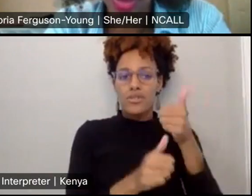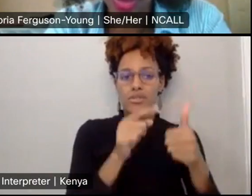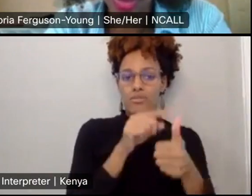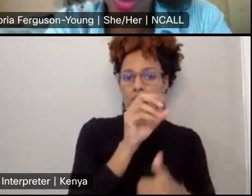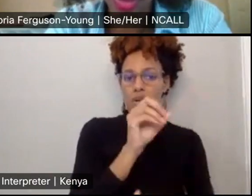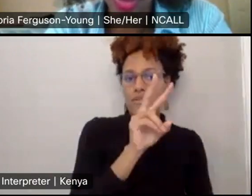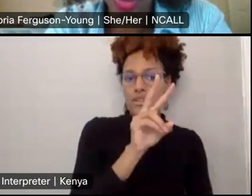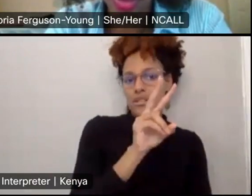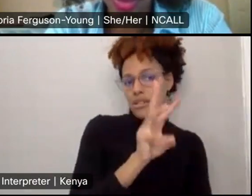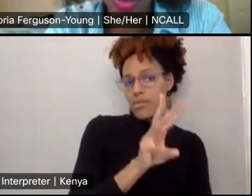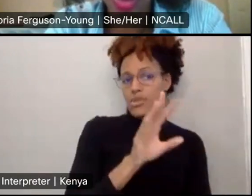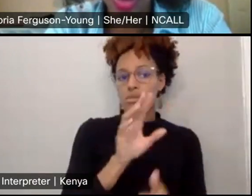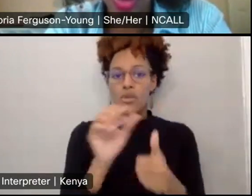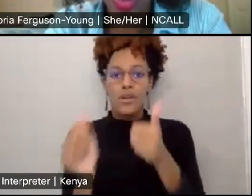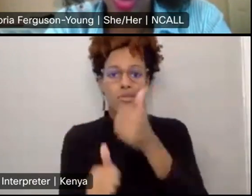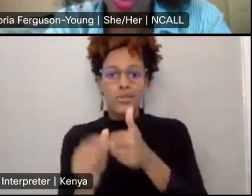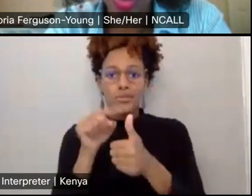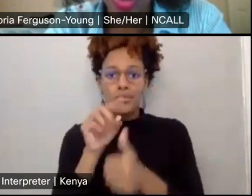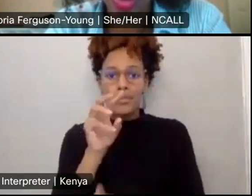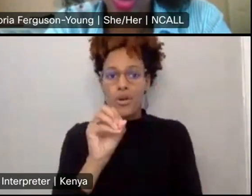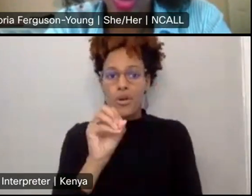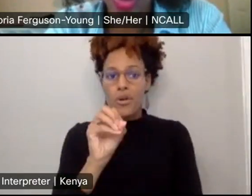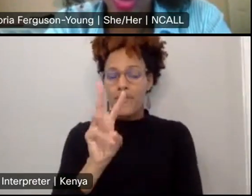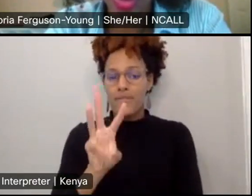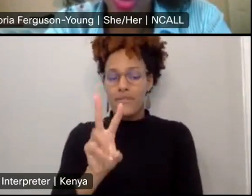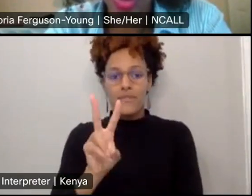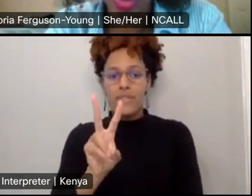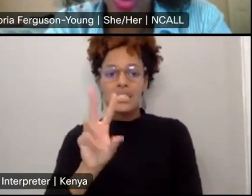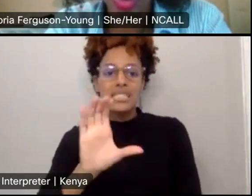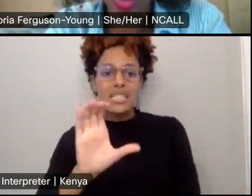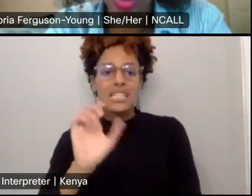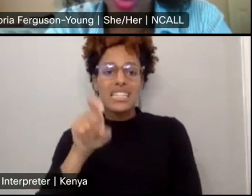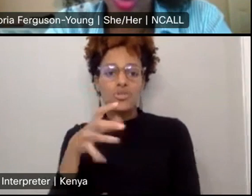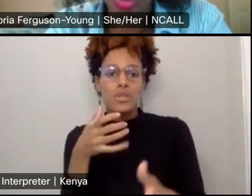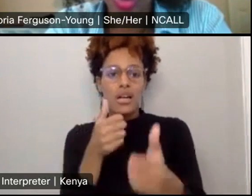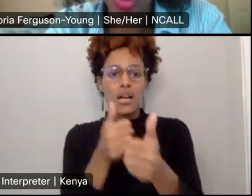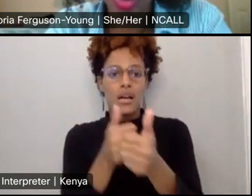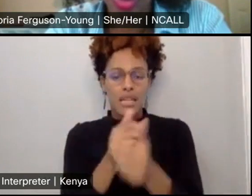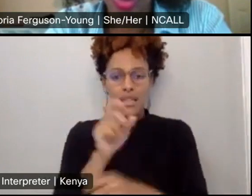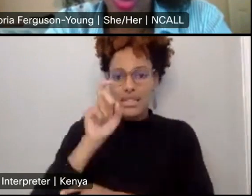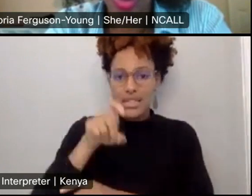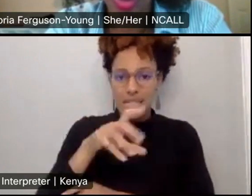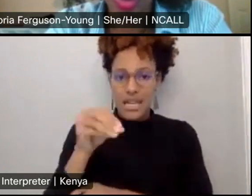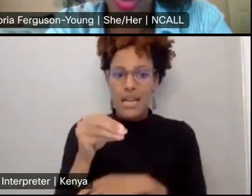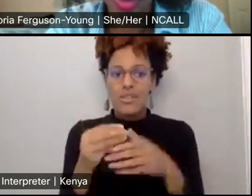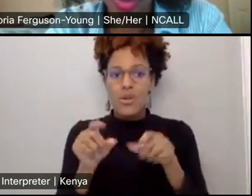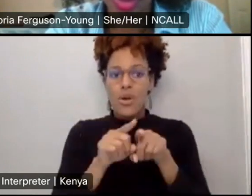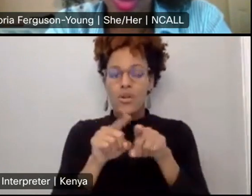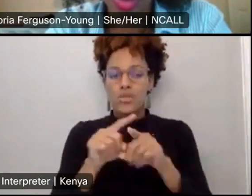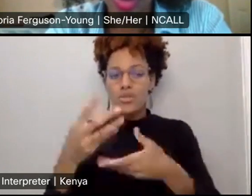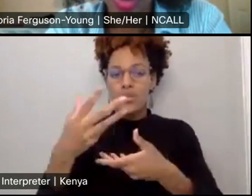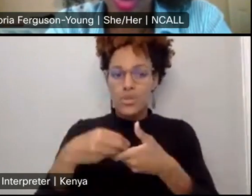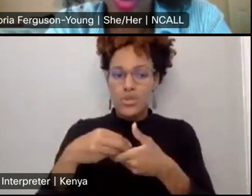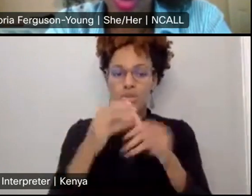or under OVC, they needed to update their needs and extend it to